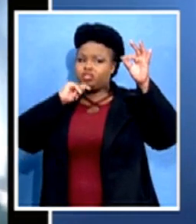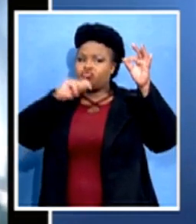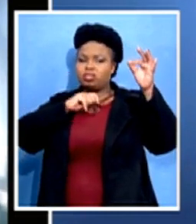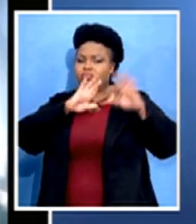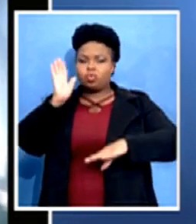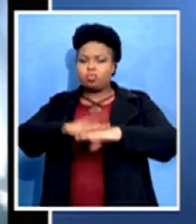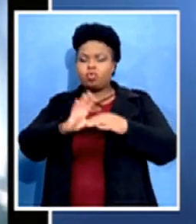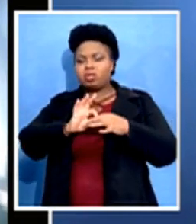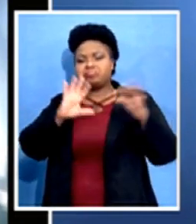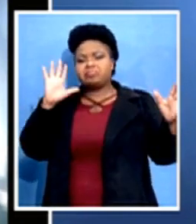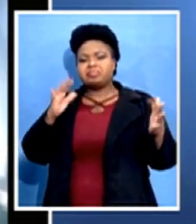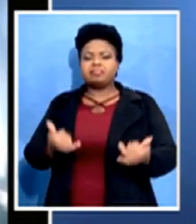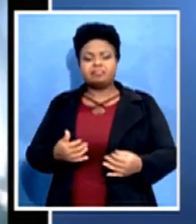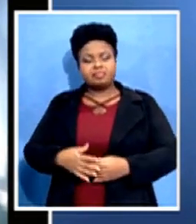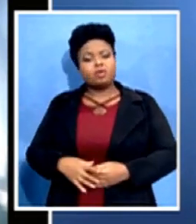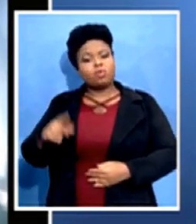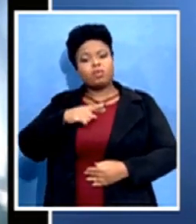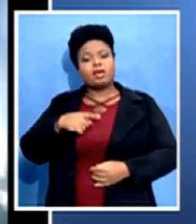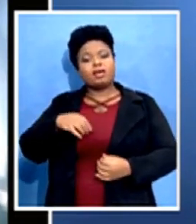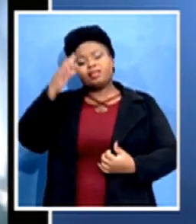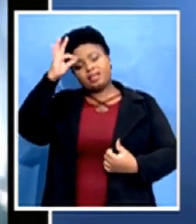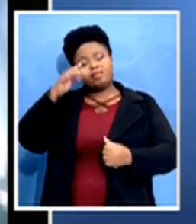to provide basic things like proper